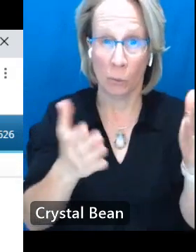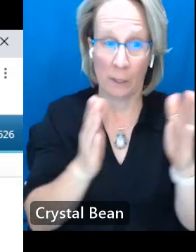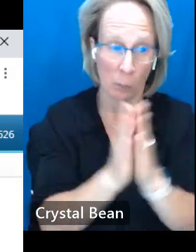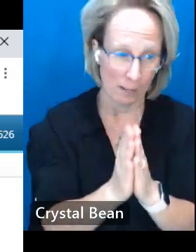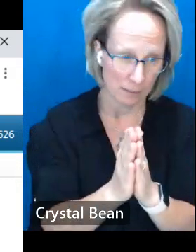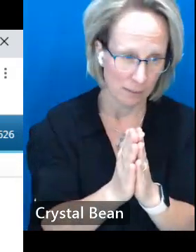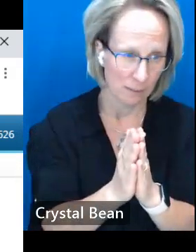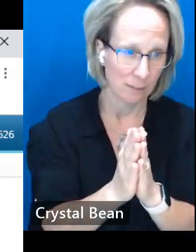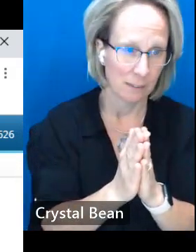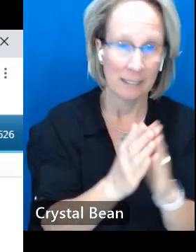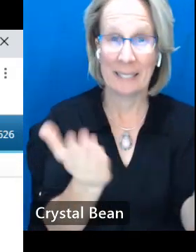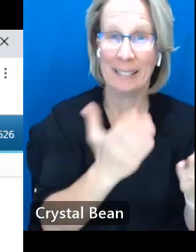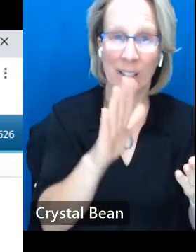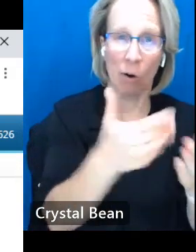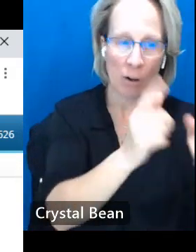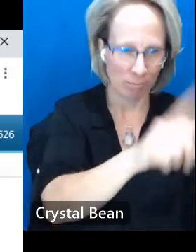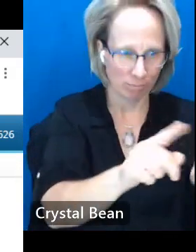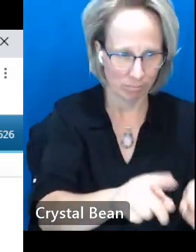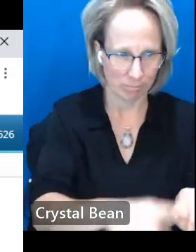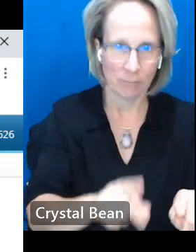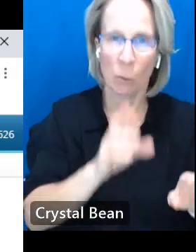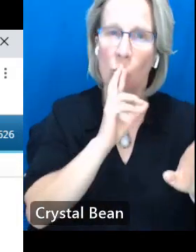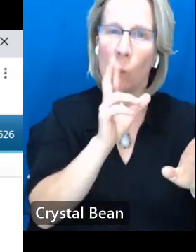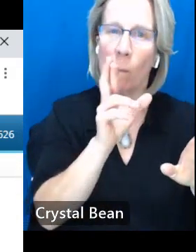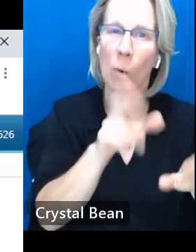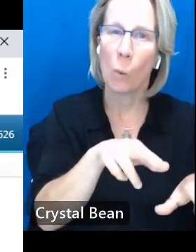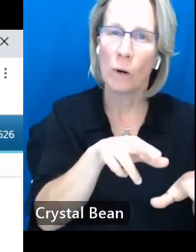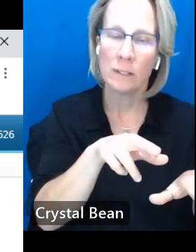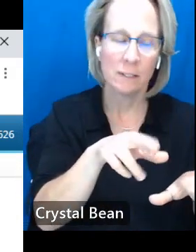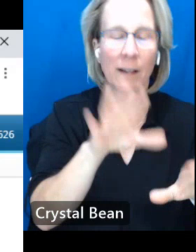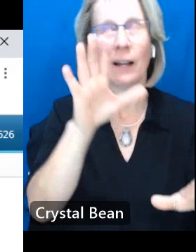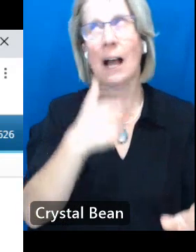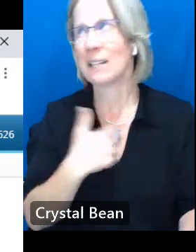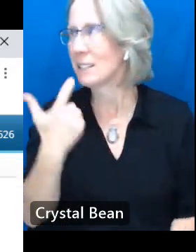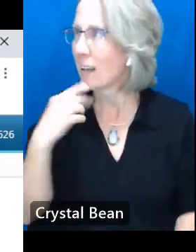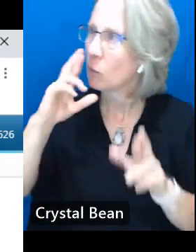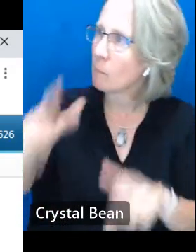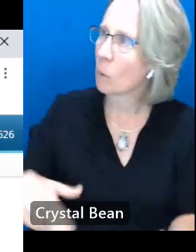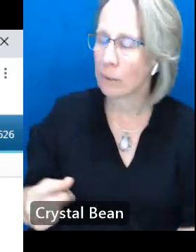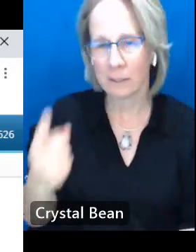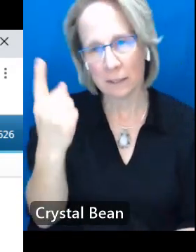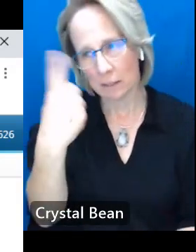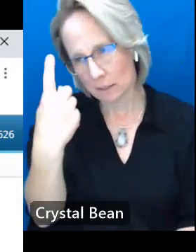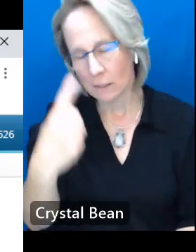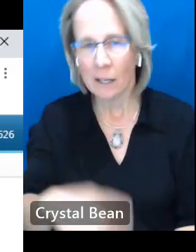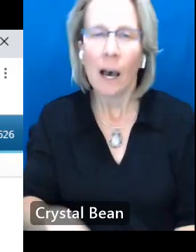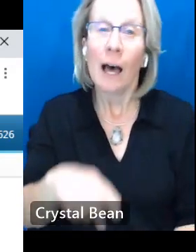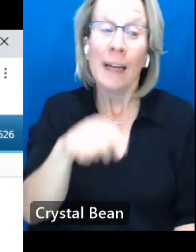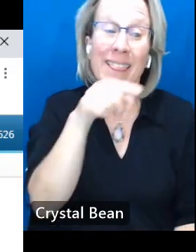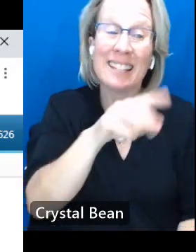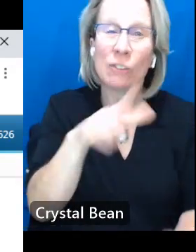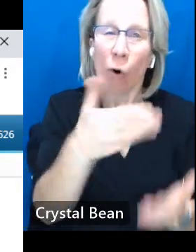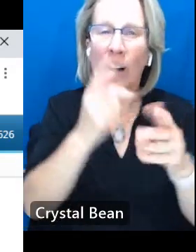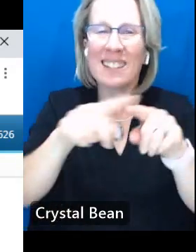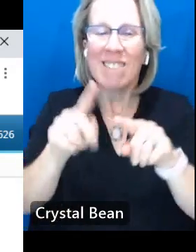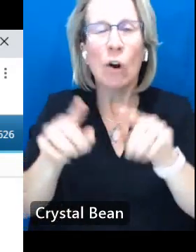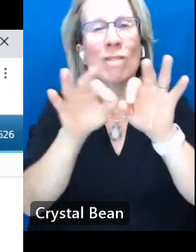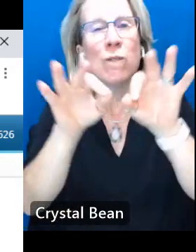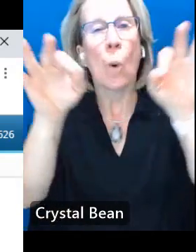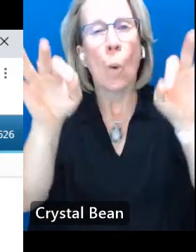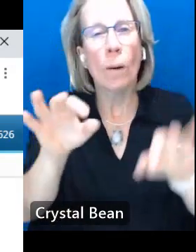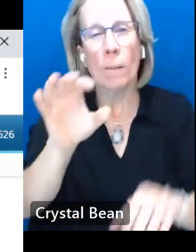all the reports again. These are all the forms. Oh, sorry, here I said reports again. I shouldn't do that. These are all the forms that you'll be working with